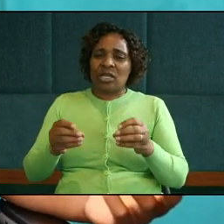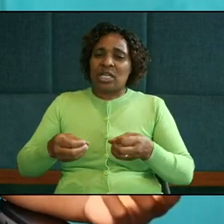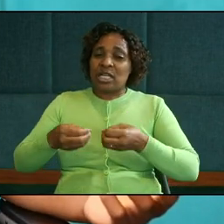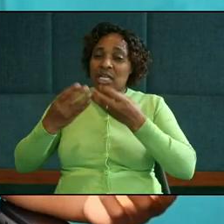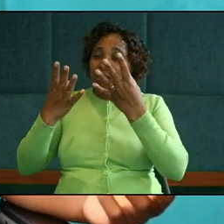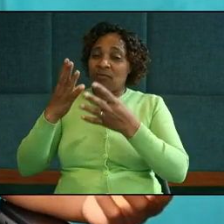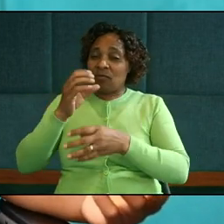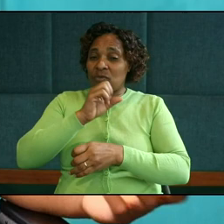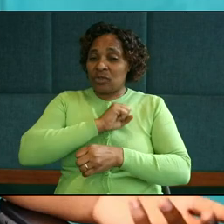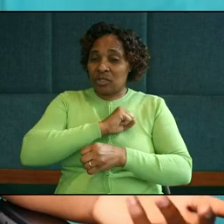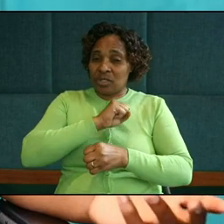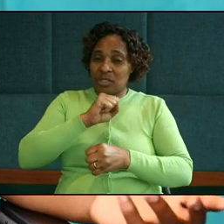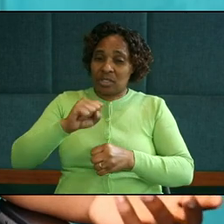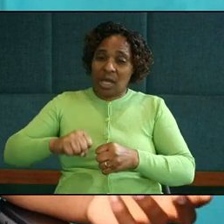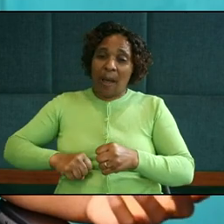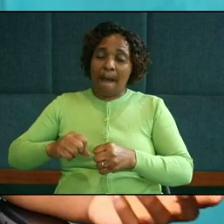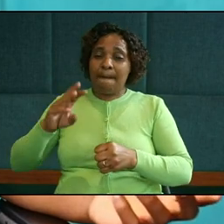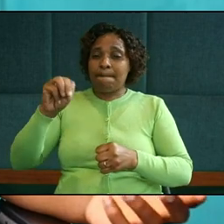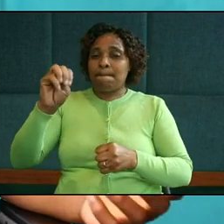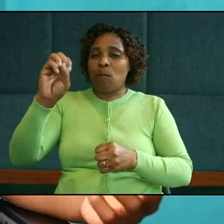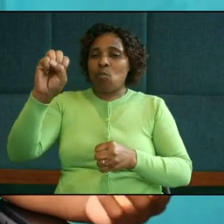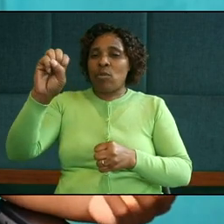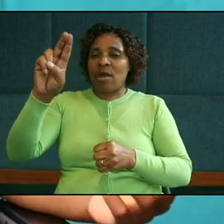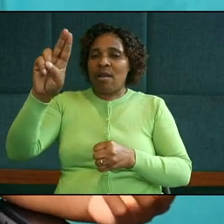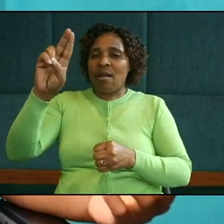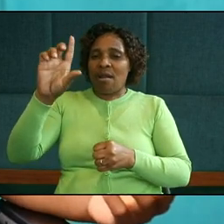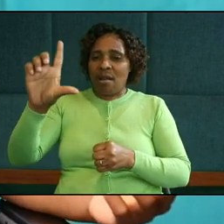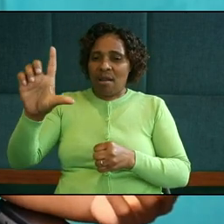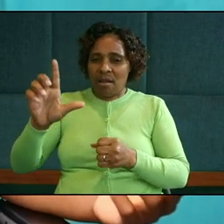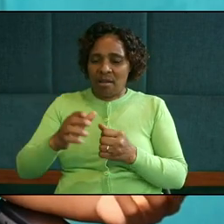give Samuel to Eli. And then